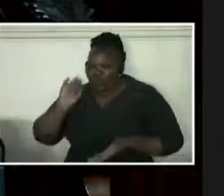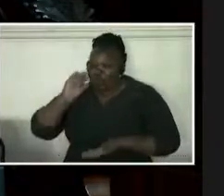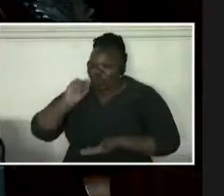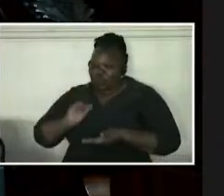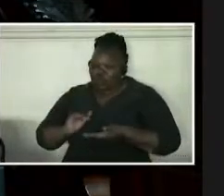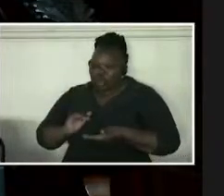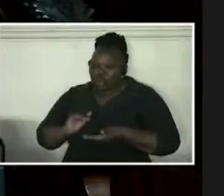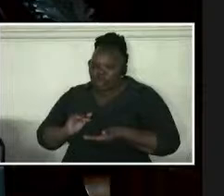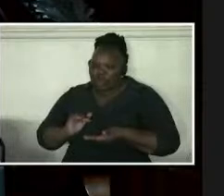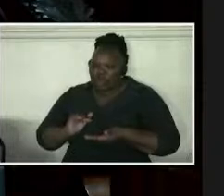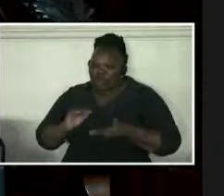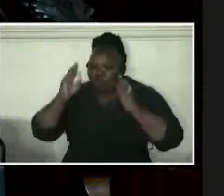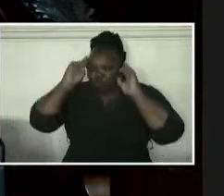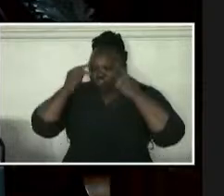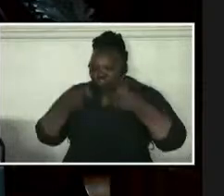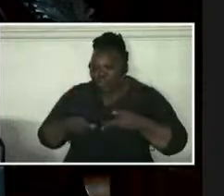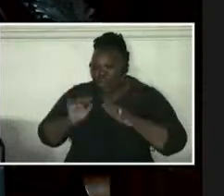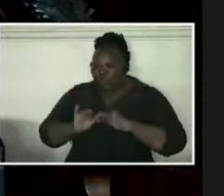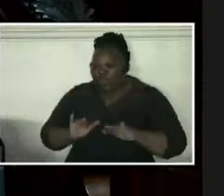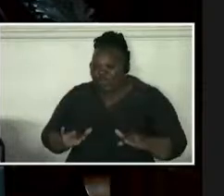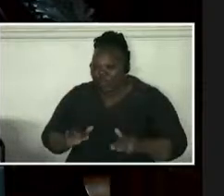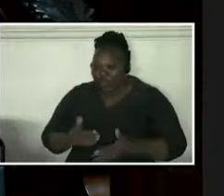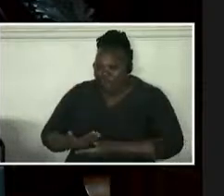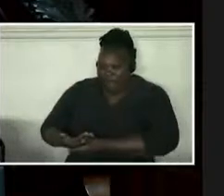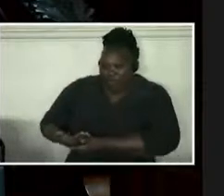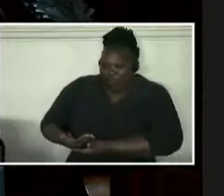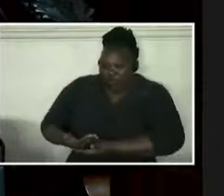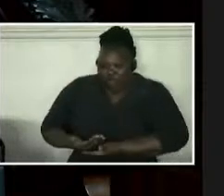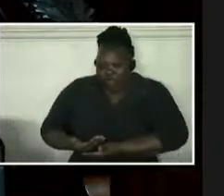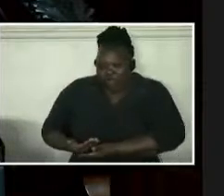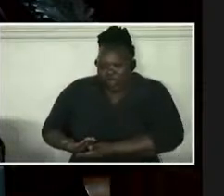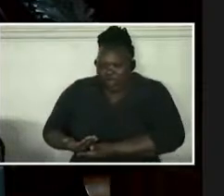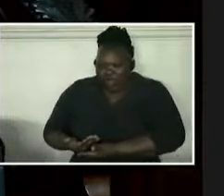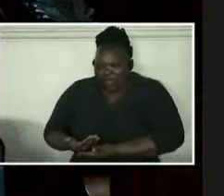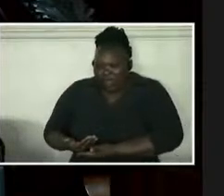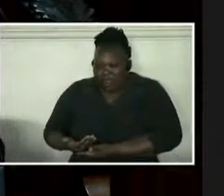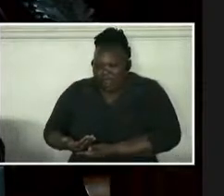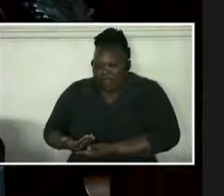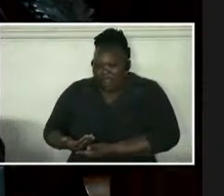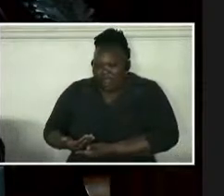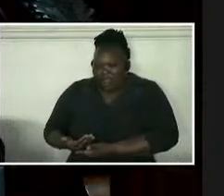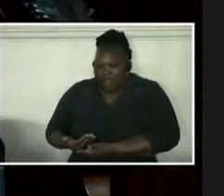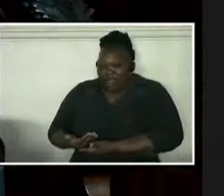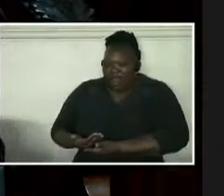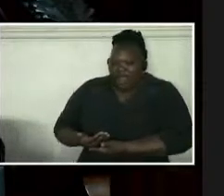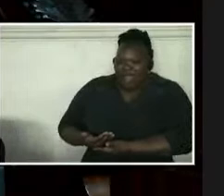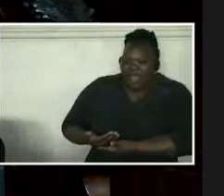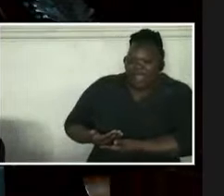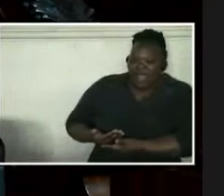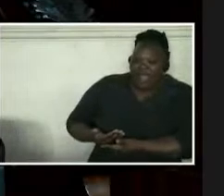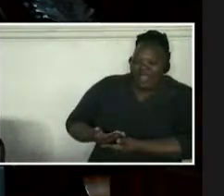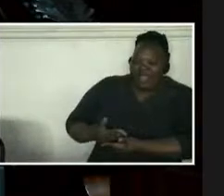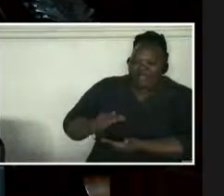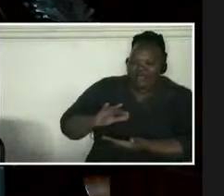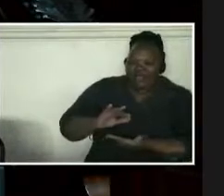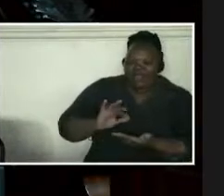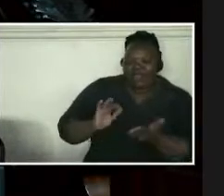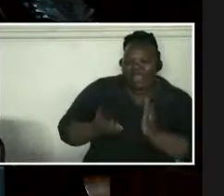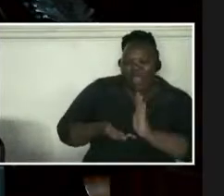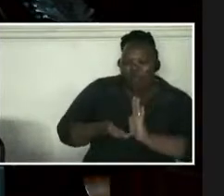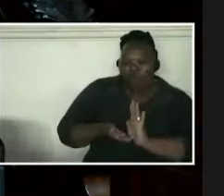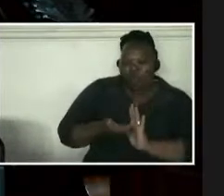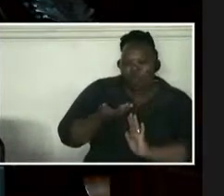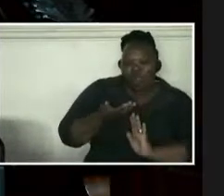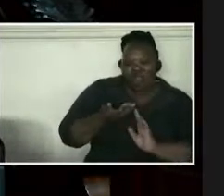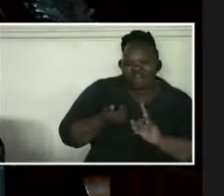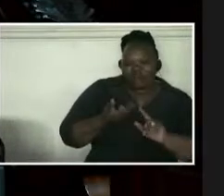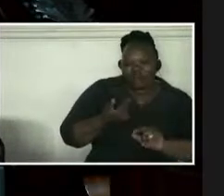rate of child mortality as can be seen in the table below the rate of child mortality in the province has been rising steadily since uh